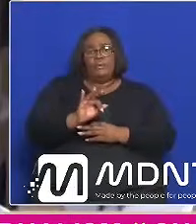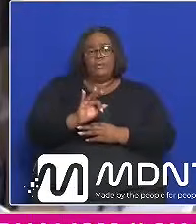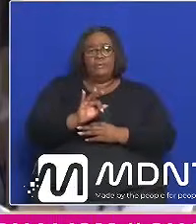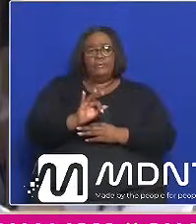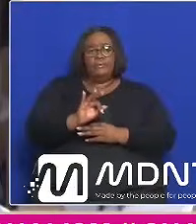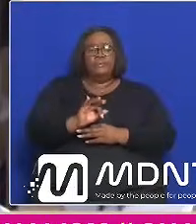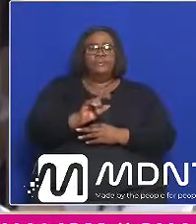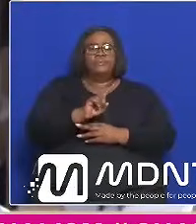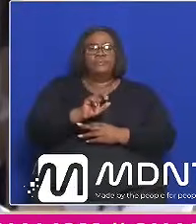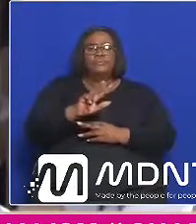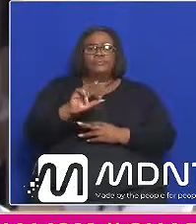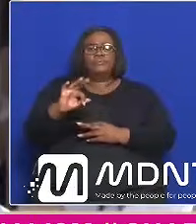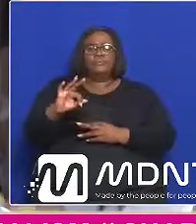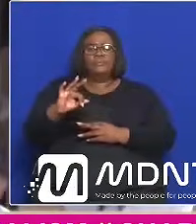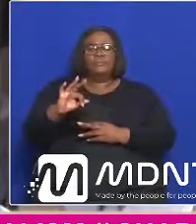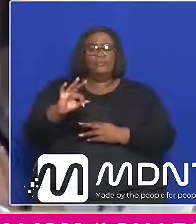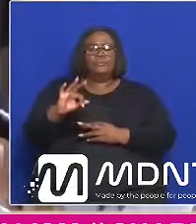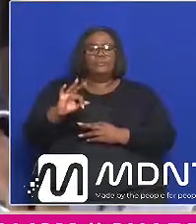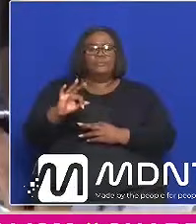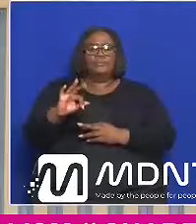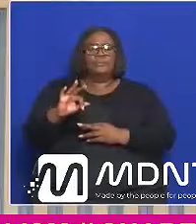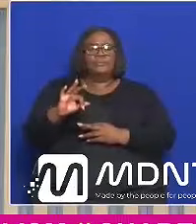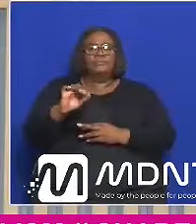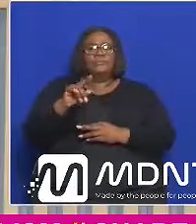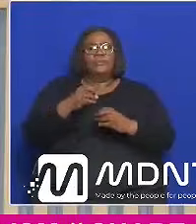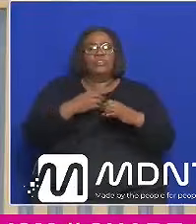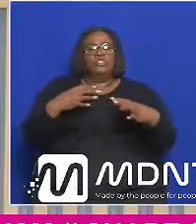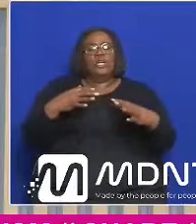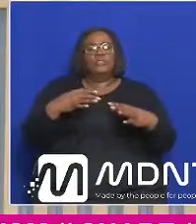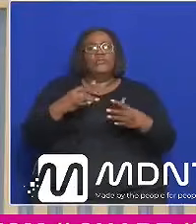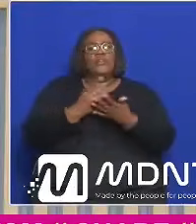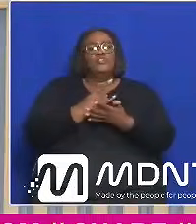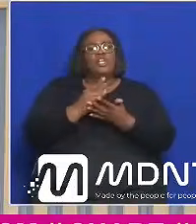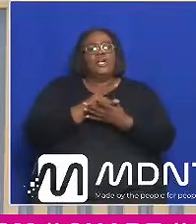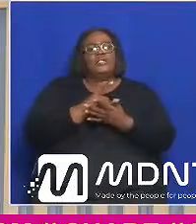183 arises from the chats at page